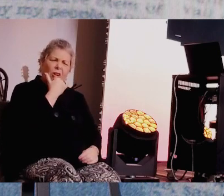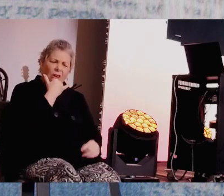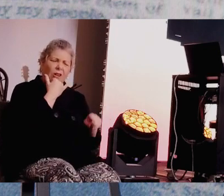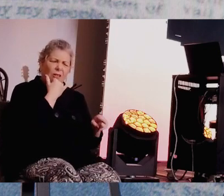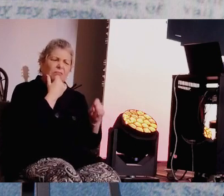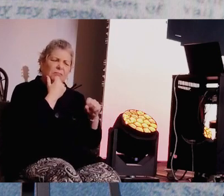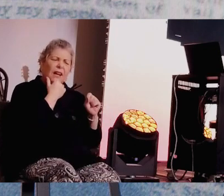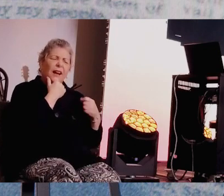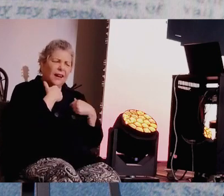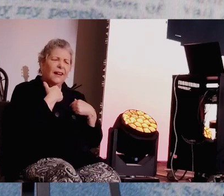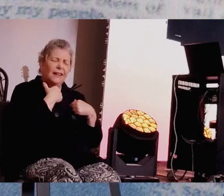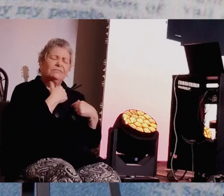Yeah, I was.